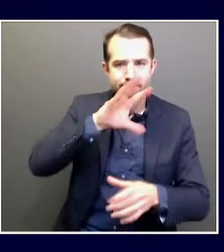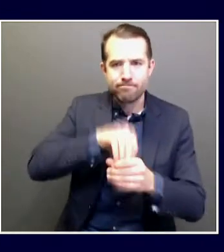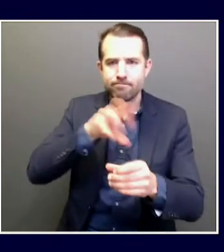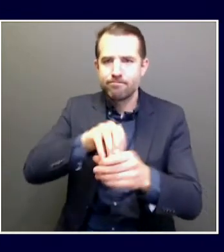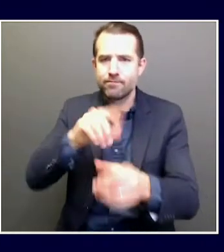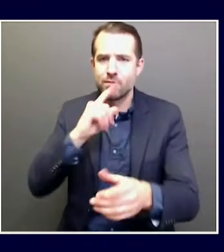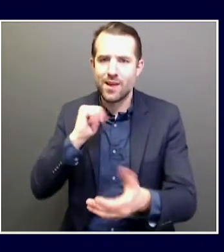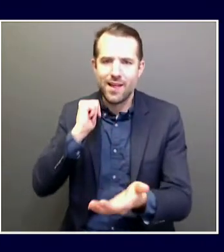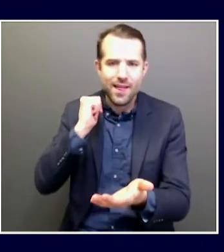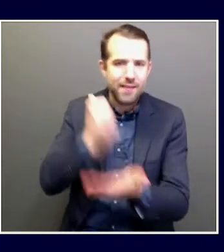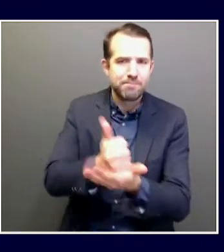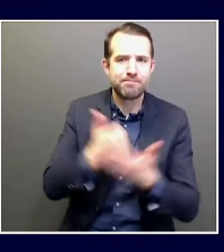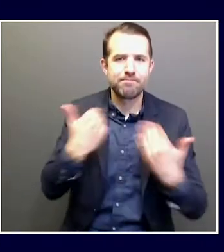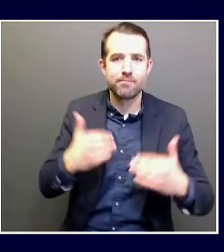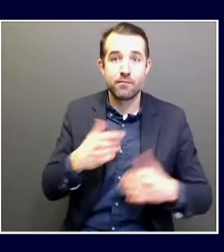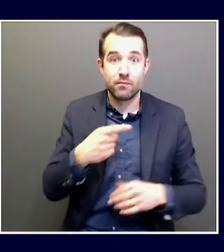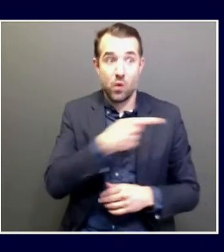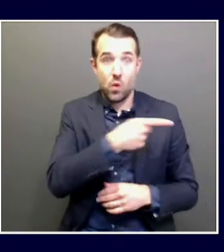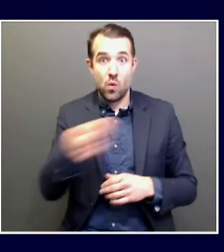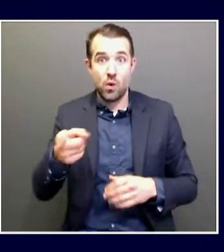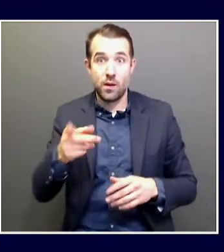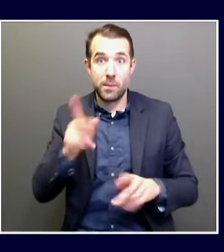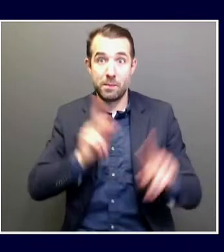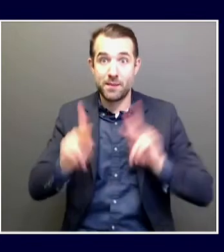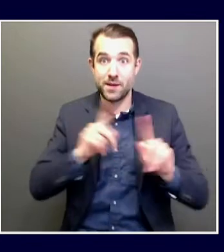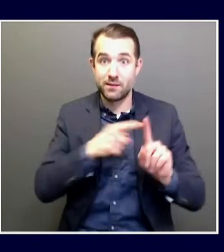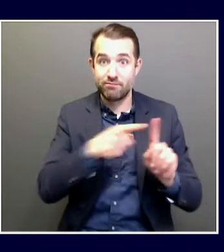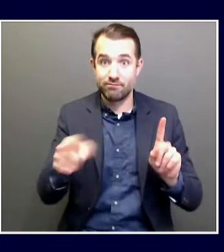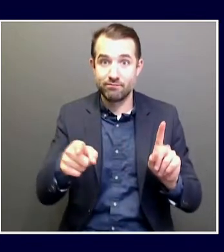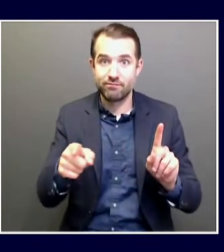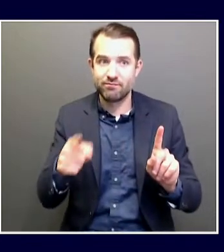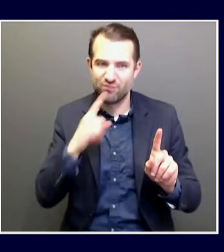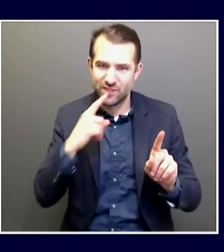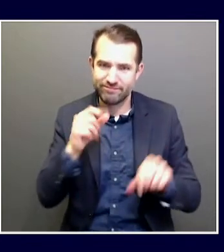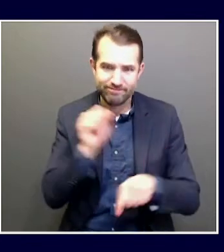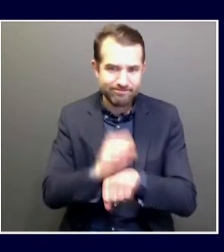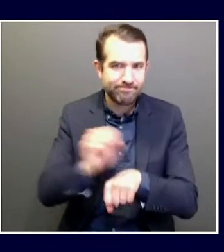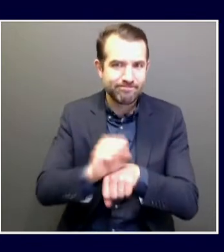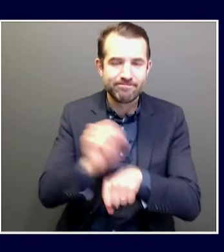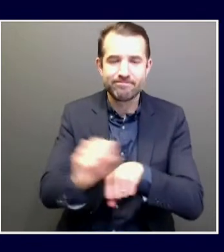are people who will be, for example, working until 7 o'clock tomorrow night